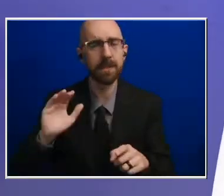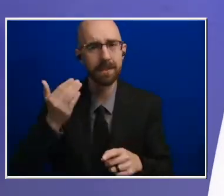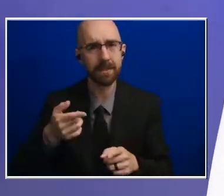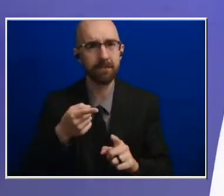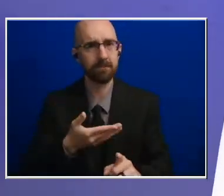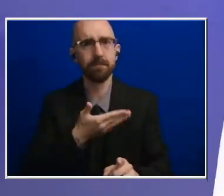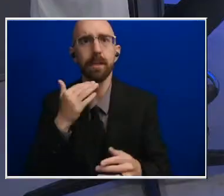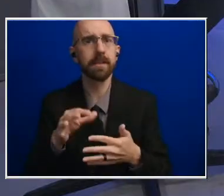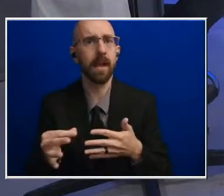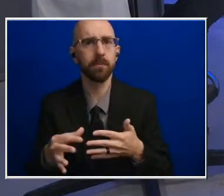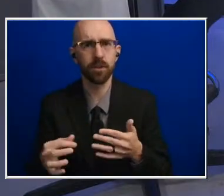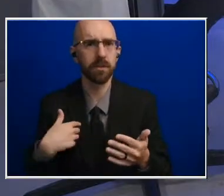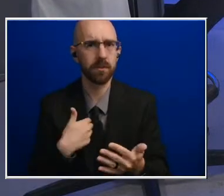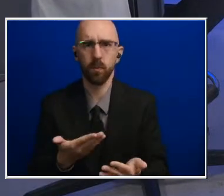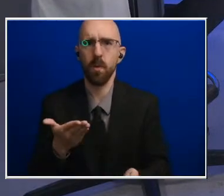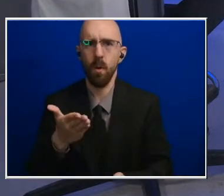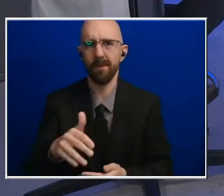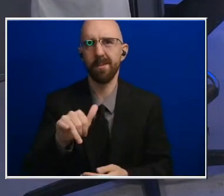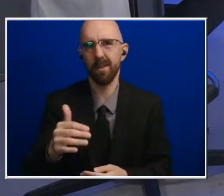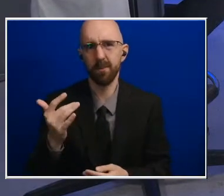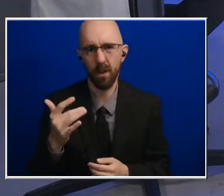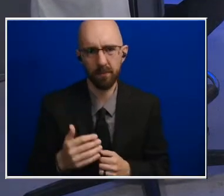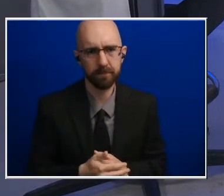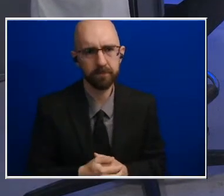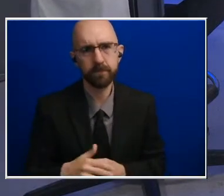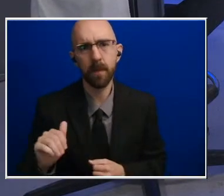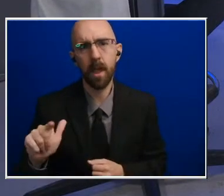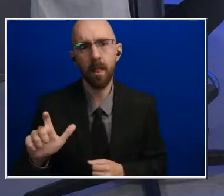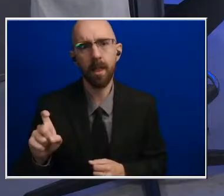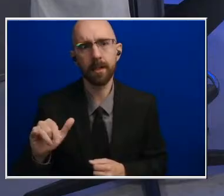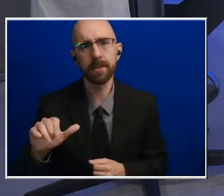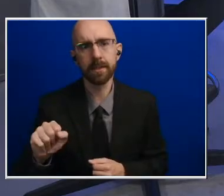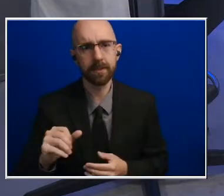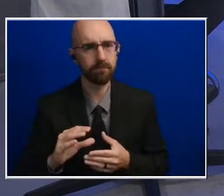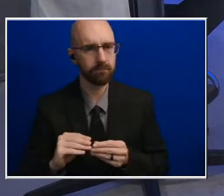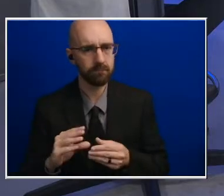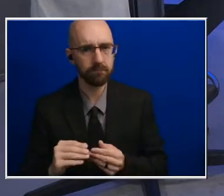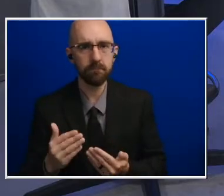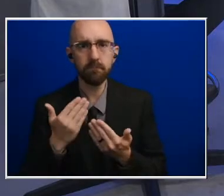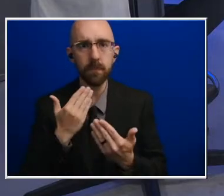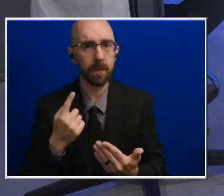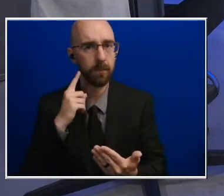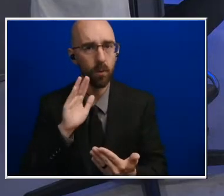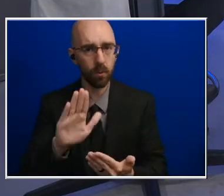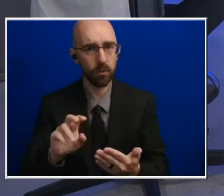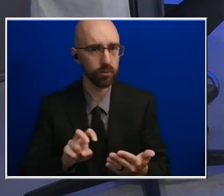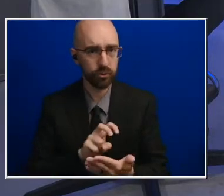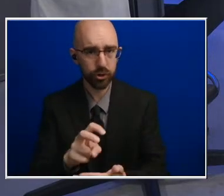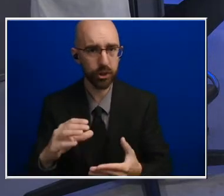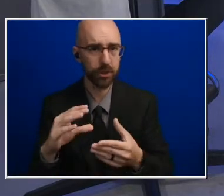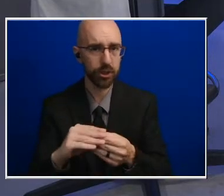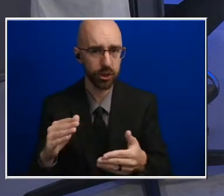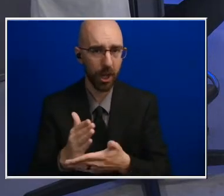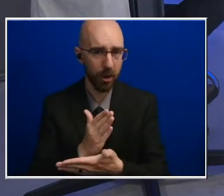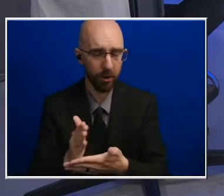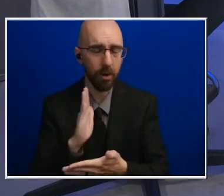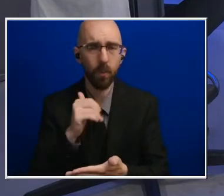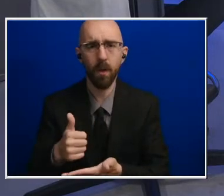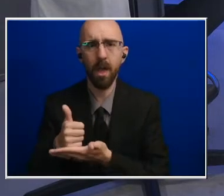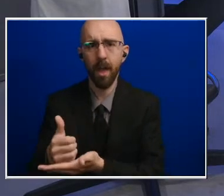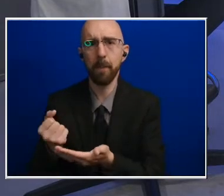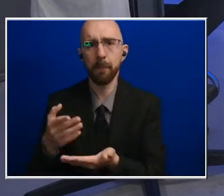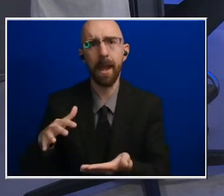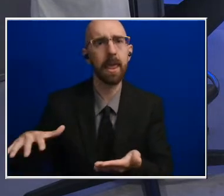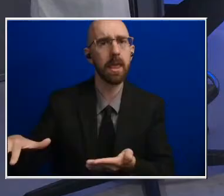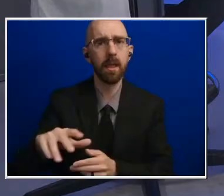offered it. Alexis has a comment thanking Amy for sharing her journey. It's going to help so many other people better understand epilepsy